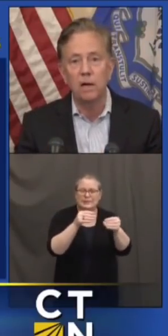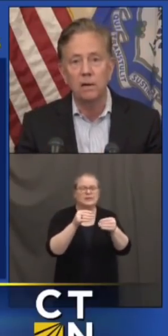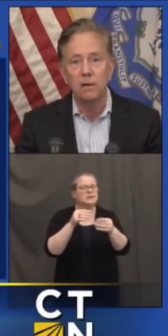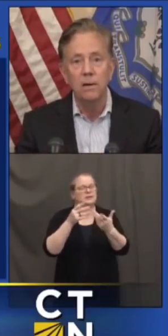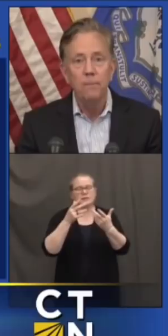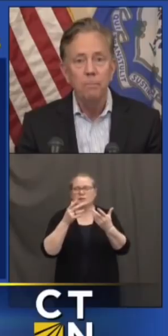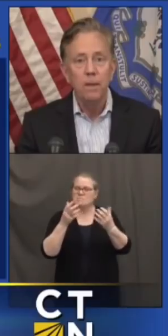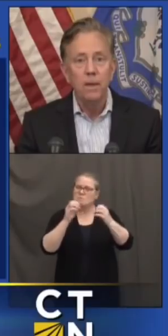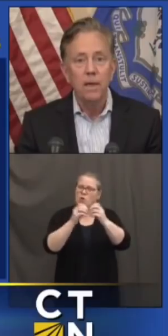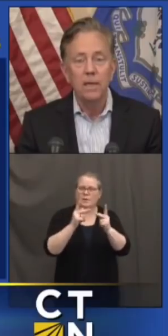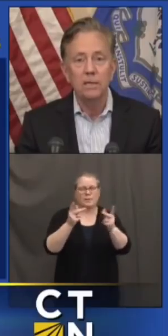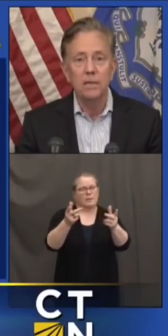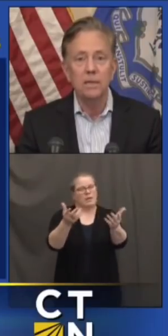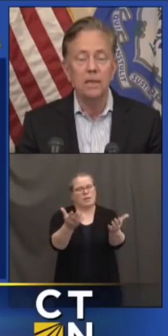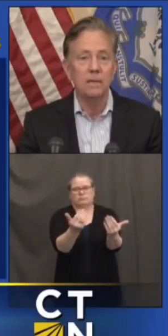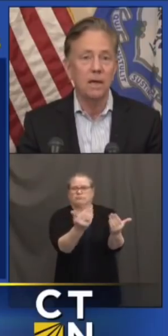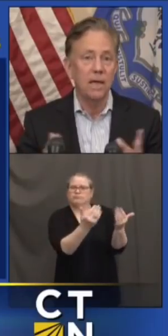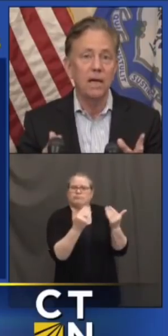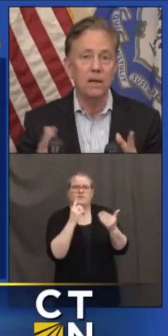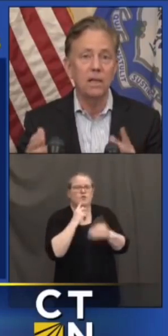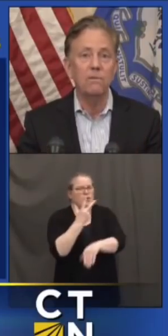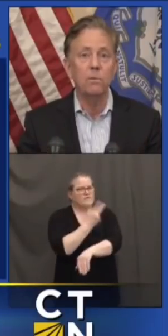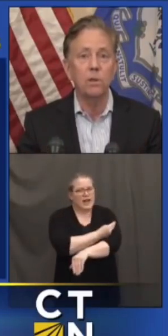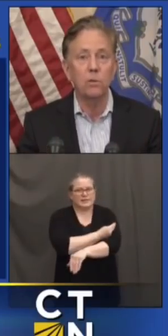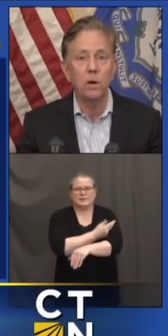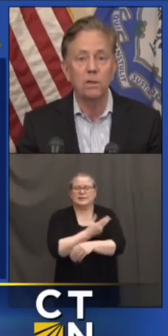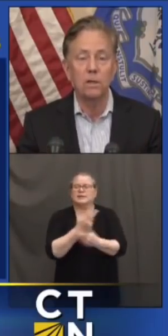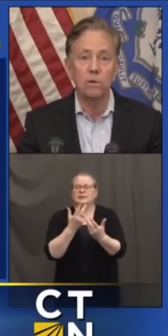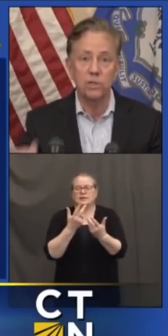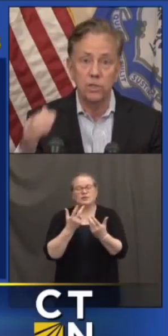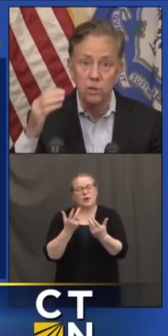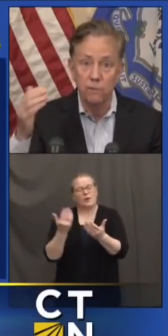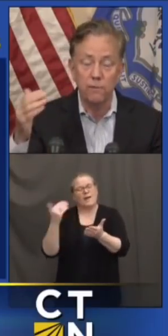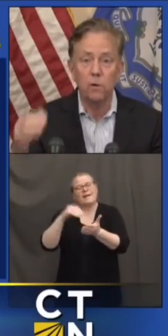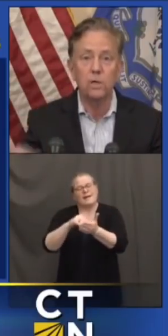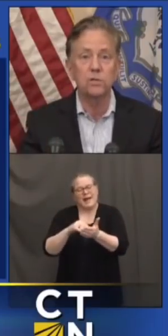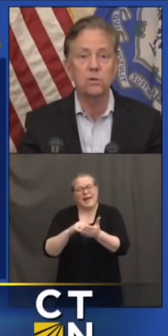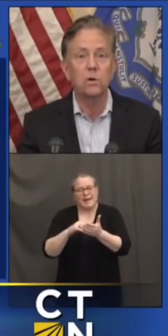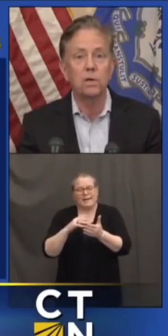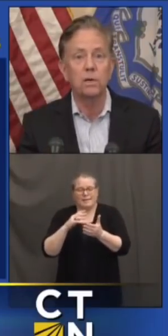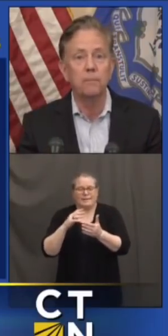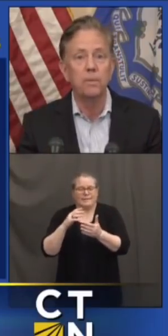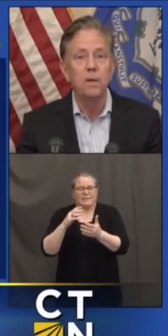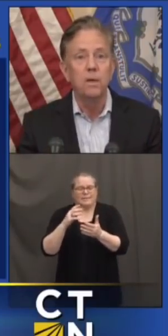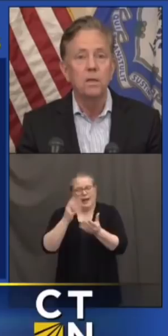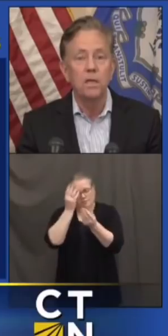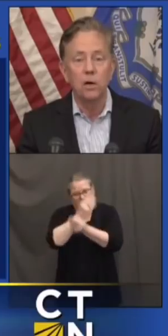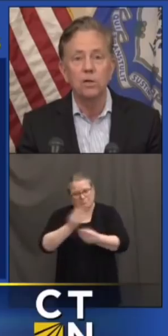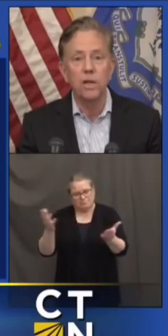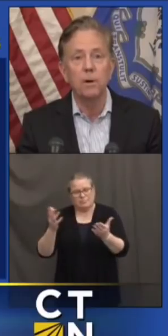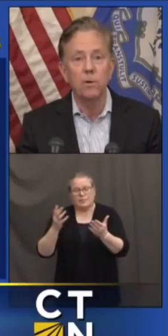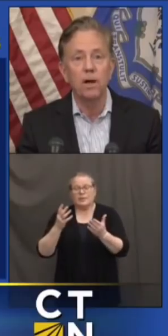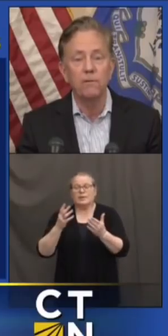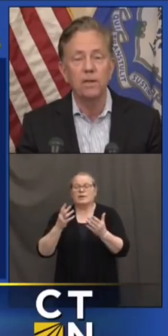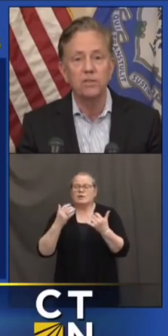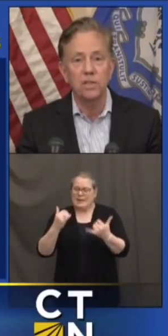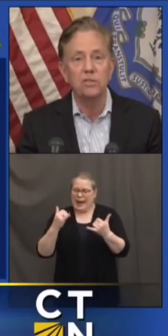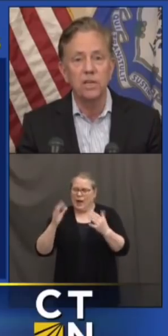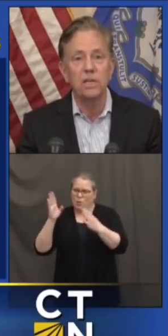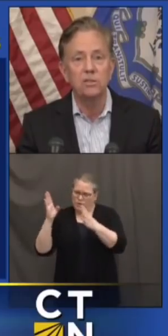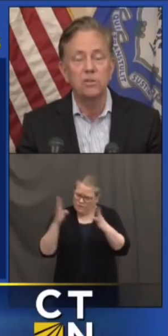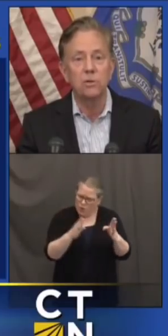vaccinated there. And again, I'll leave you with the thought that we're still going to focus on the younger